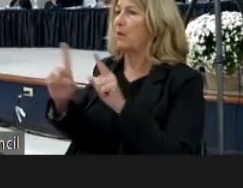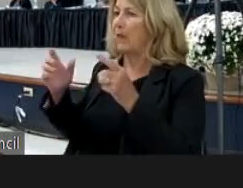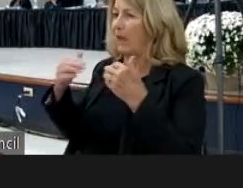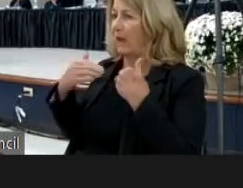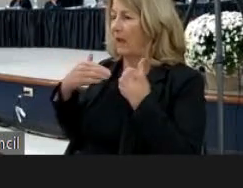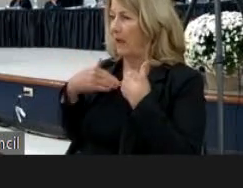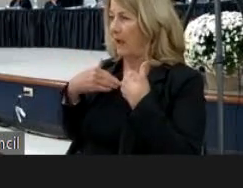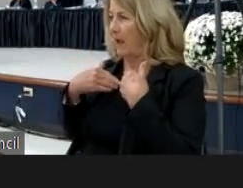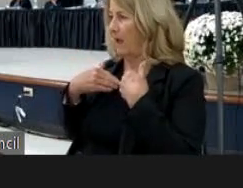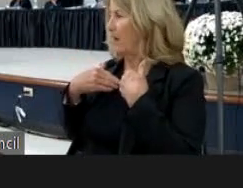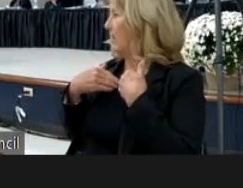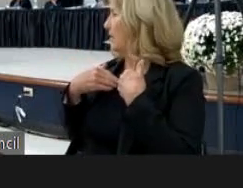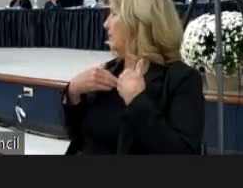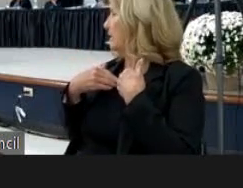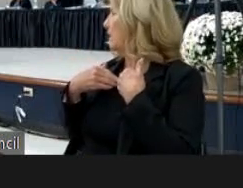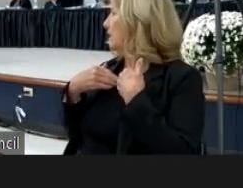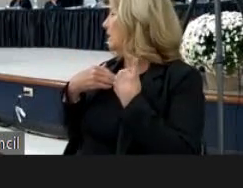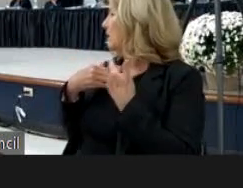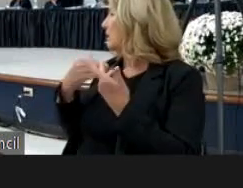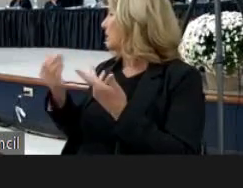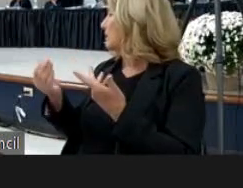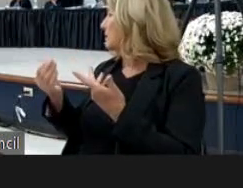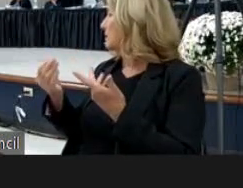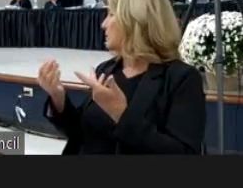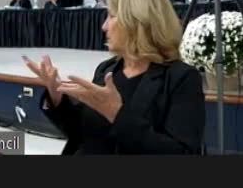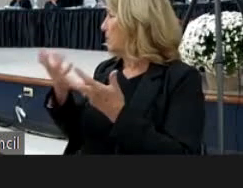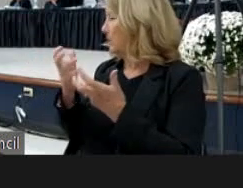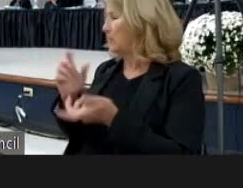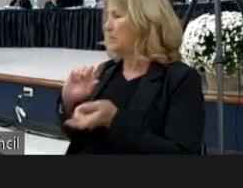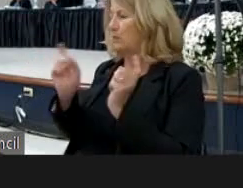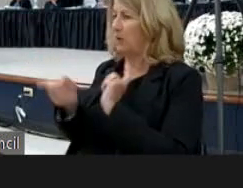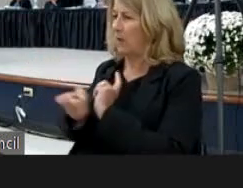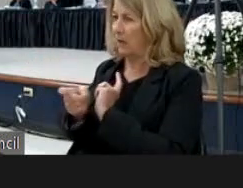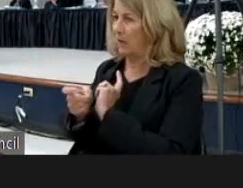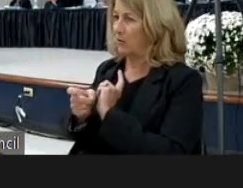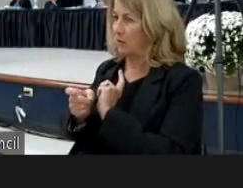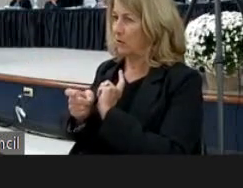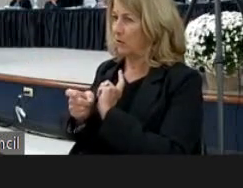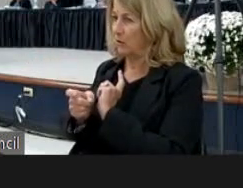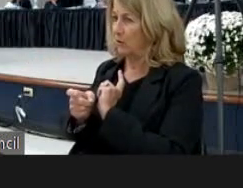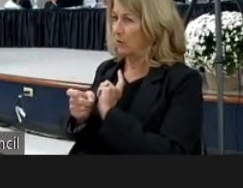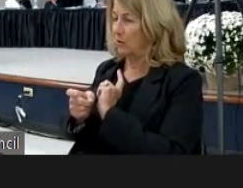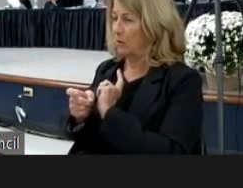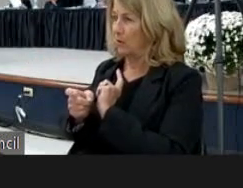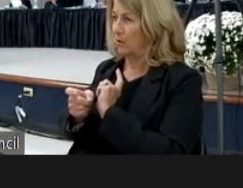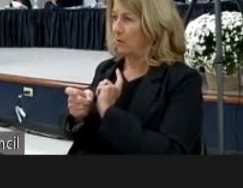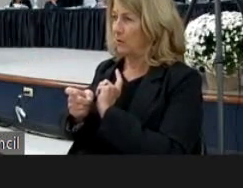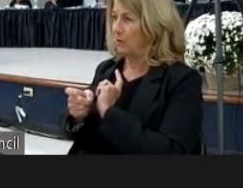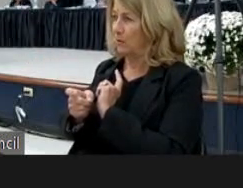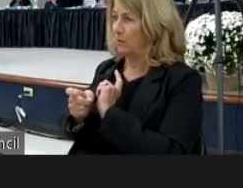change the land use designation, which is our comprehensive plan, bringing the zoning in conformance with.